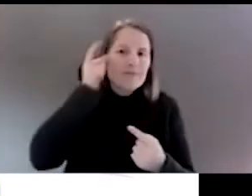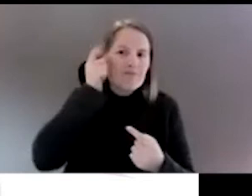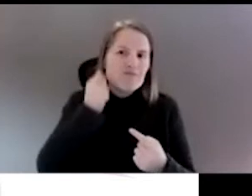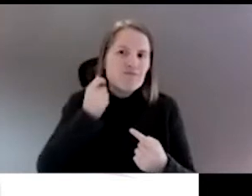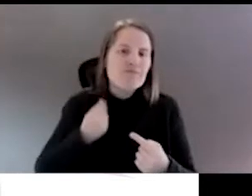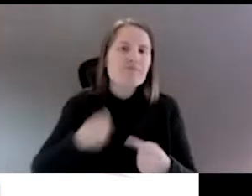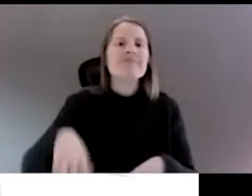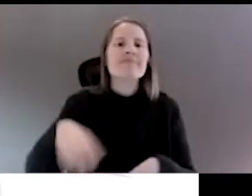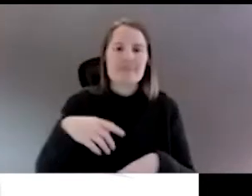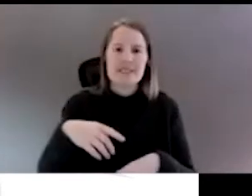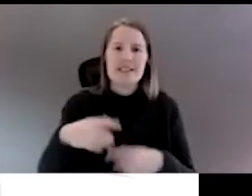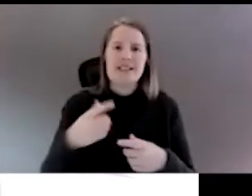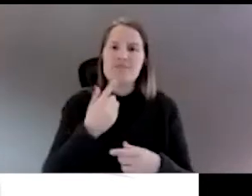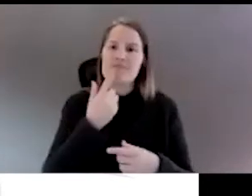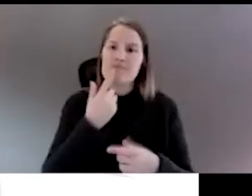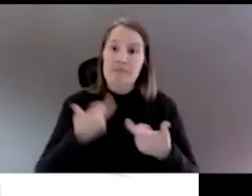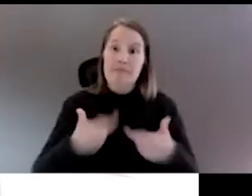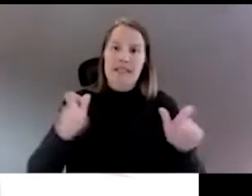necklace.